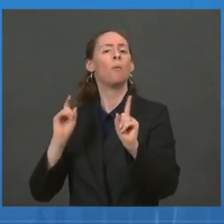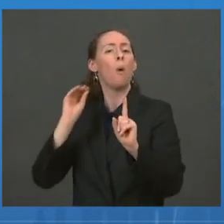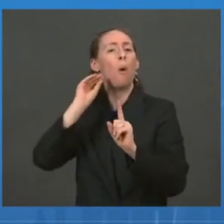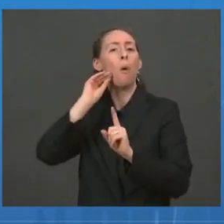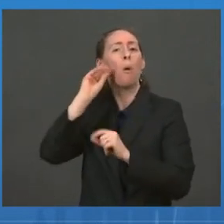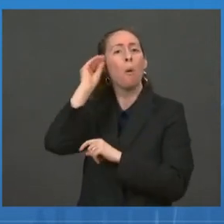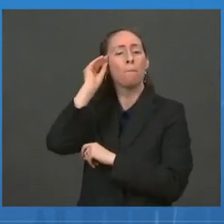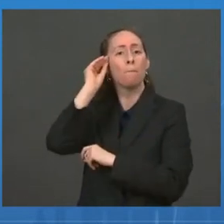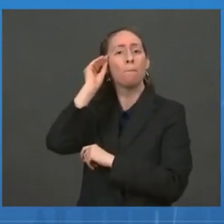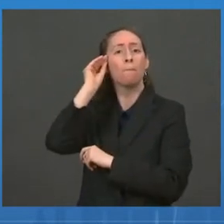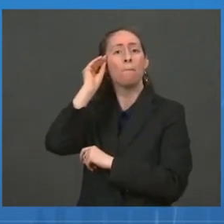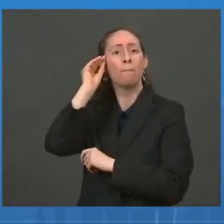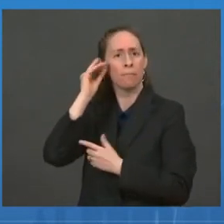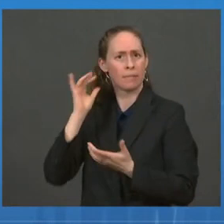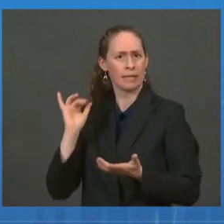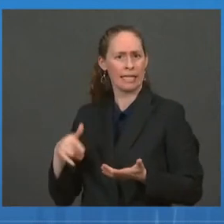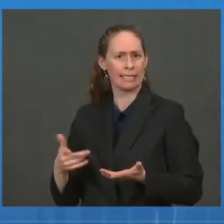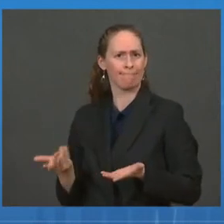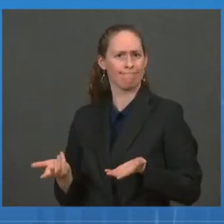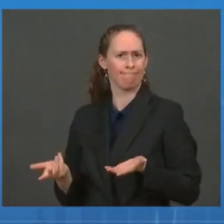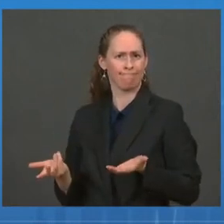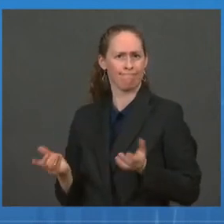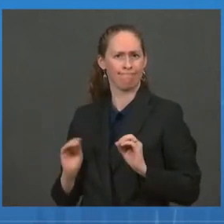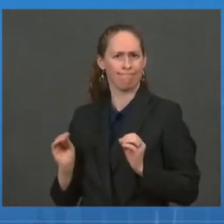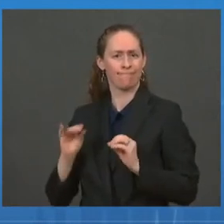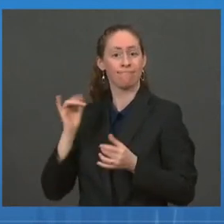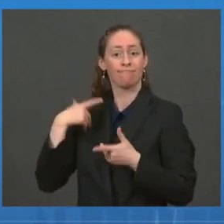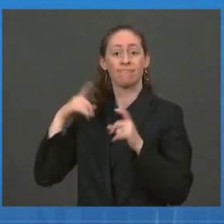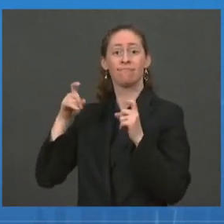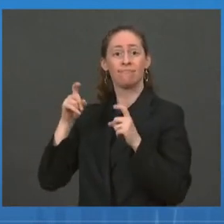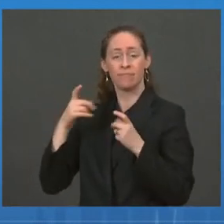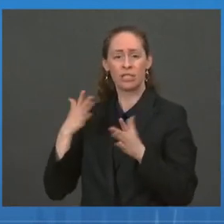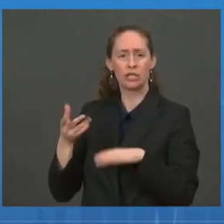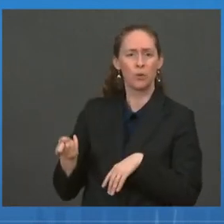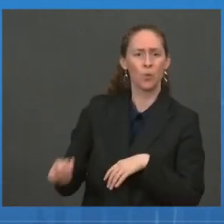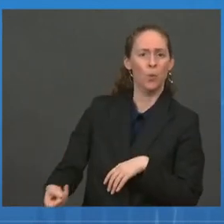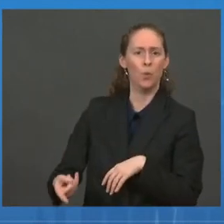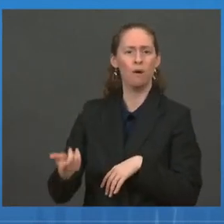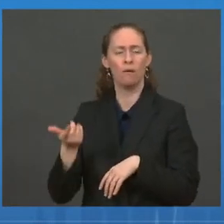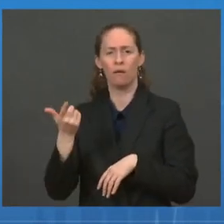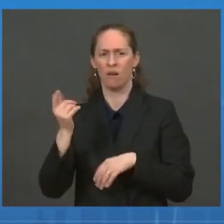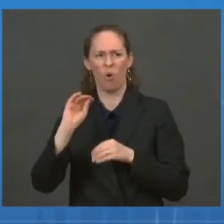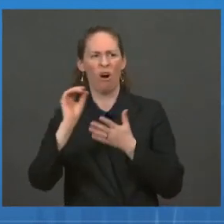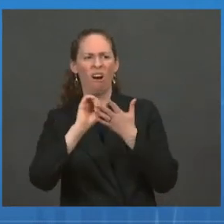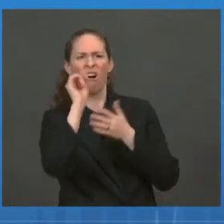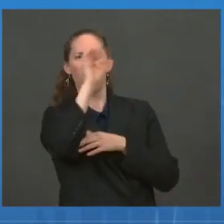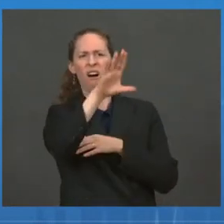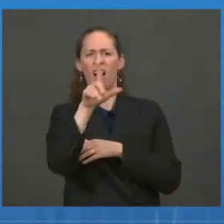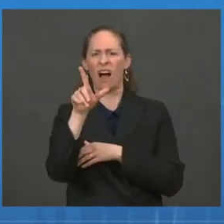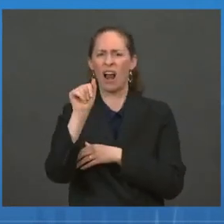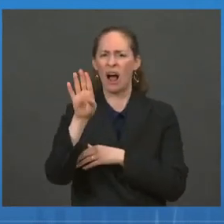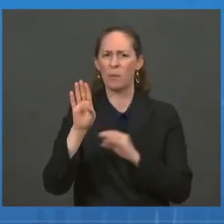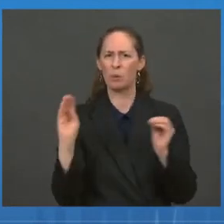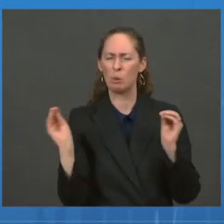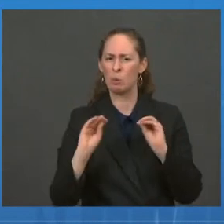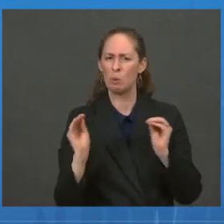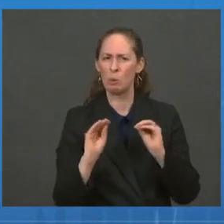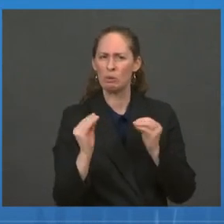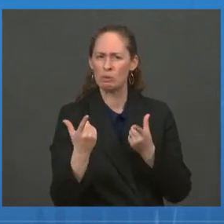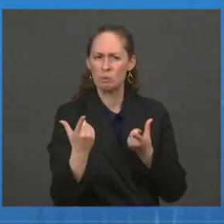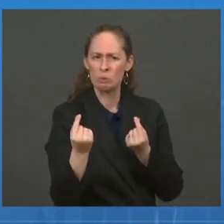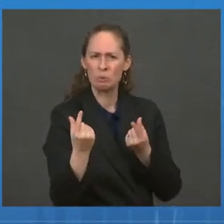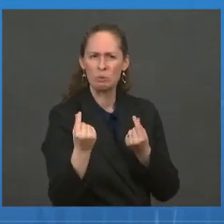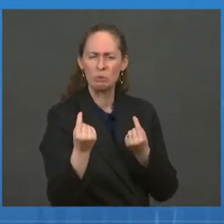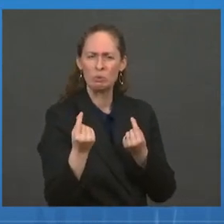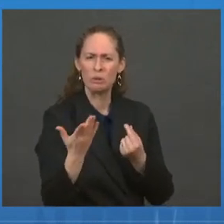of confusing that the virus may evade our current vaccines or immunity from previous infections but that people who haven't yet should get vaccinated can you